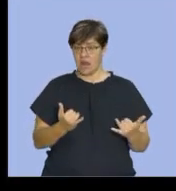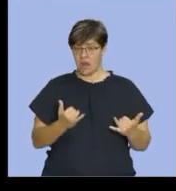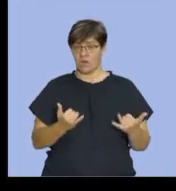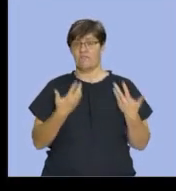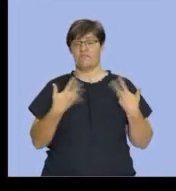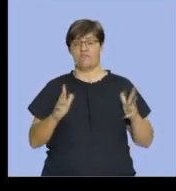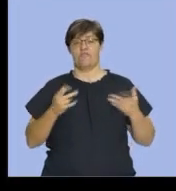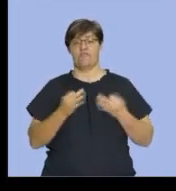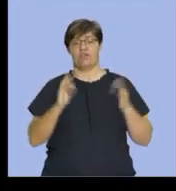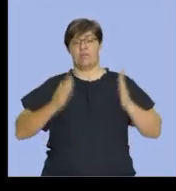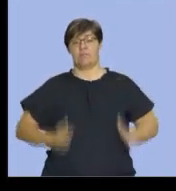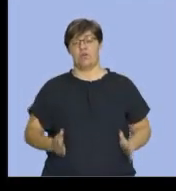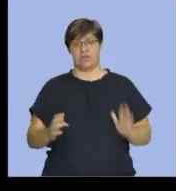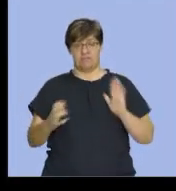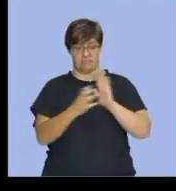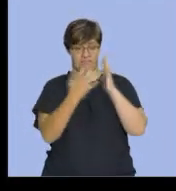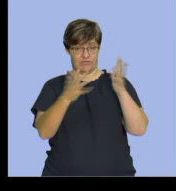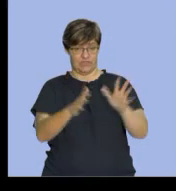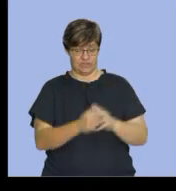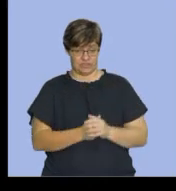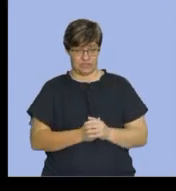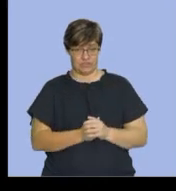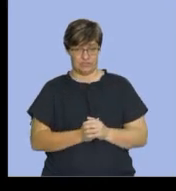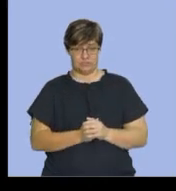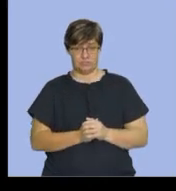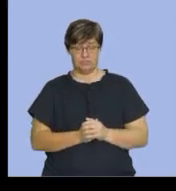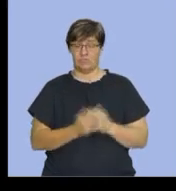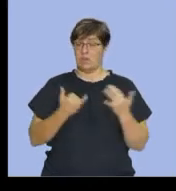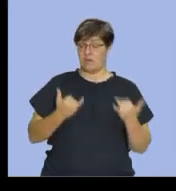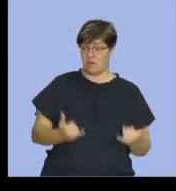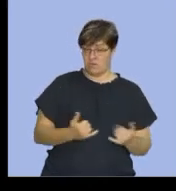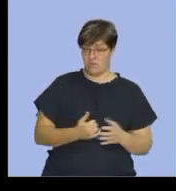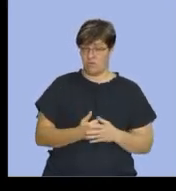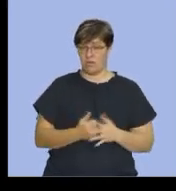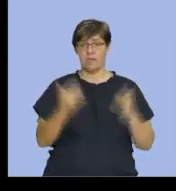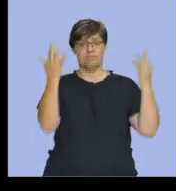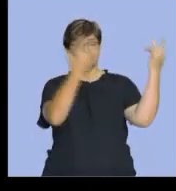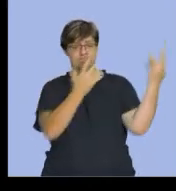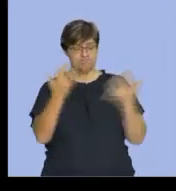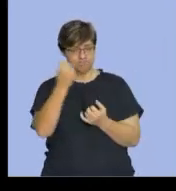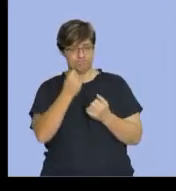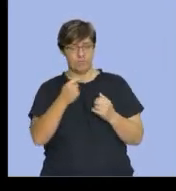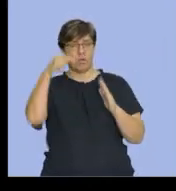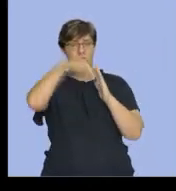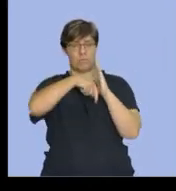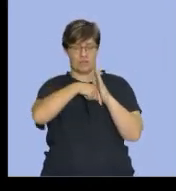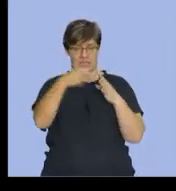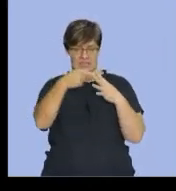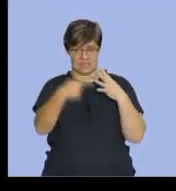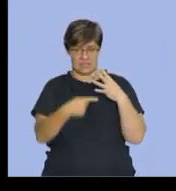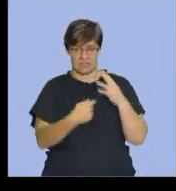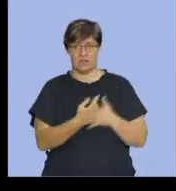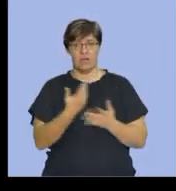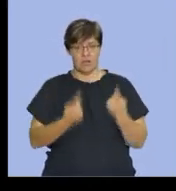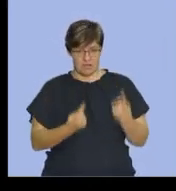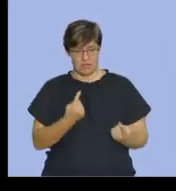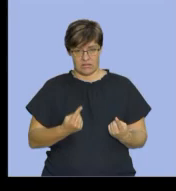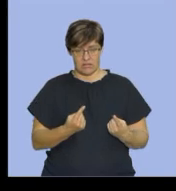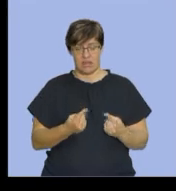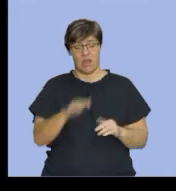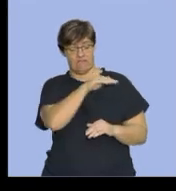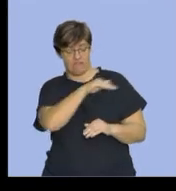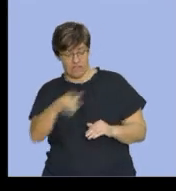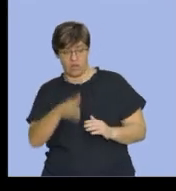we've done the free body diagram. Now they say, calculate the component, so either the vertical or